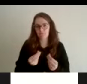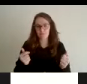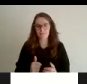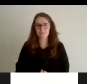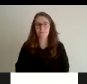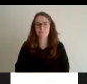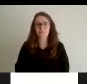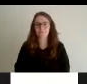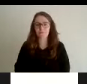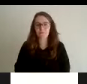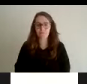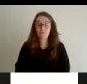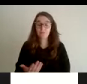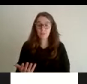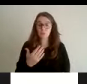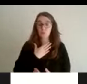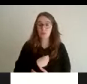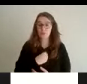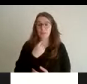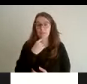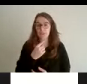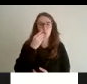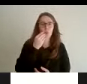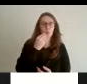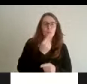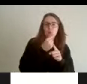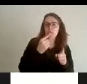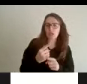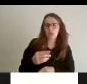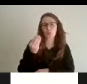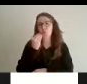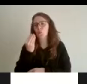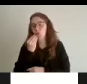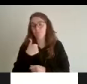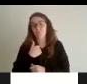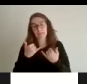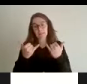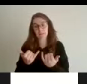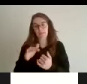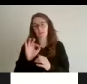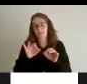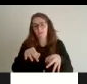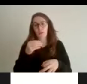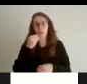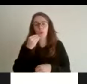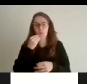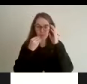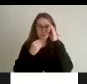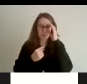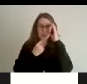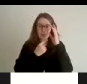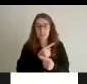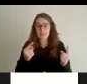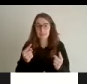So there you are, some whys and some hows. And then of course I should finish by also saying, what are